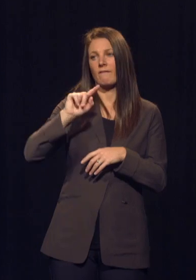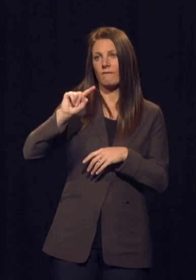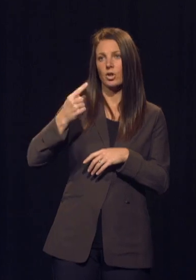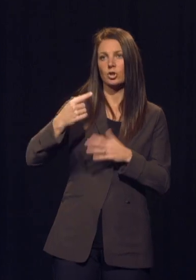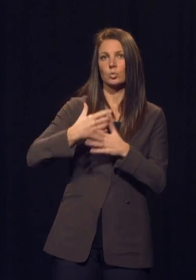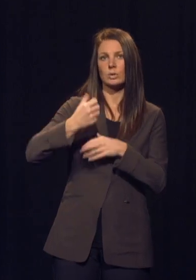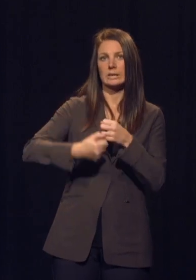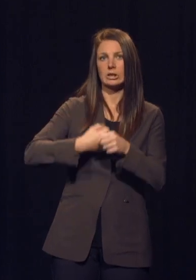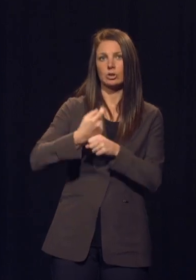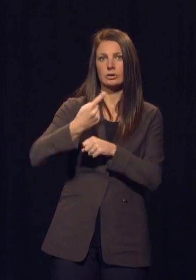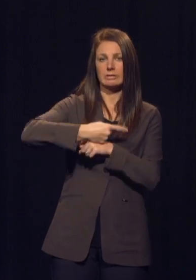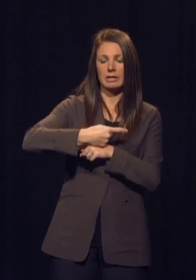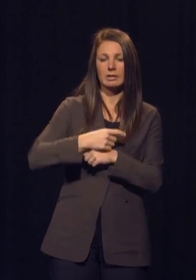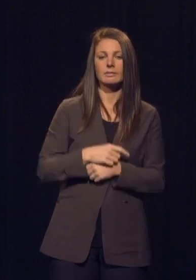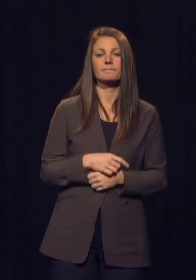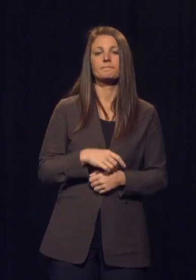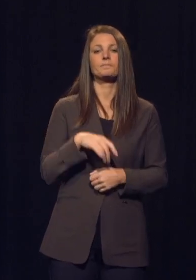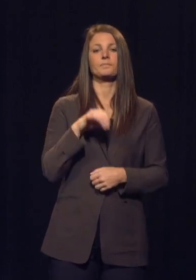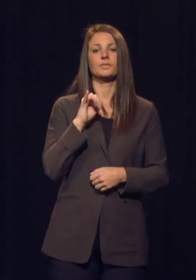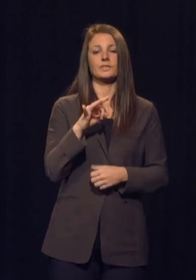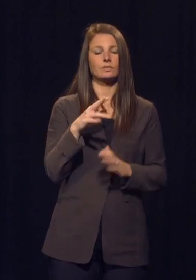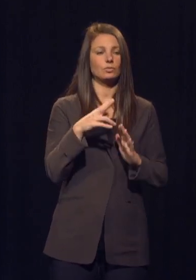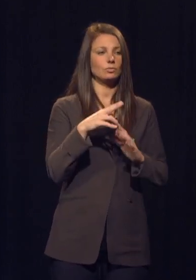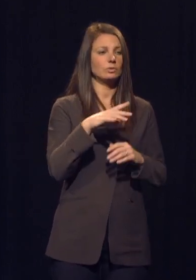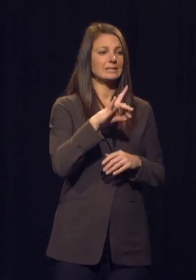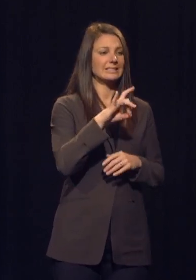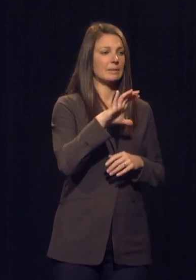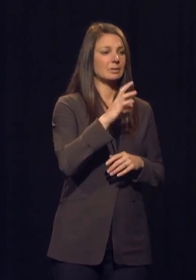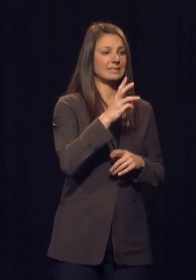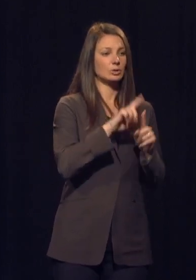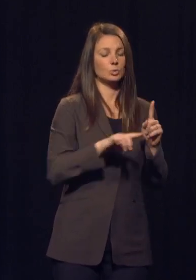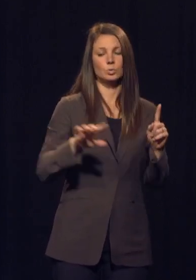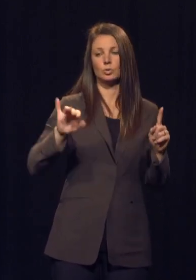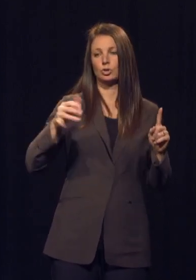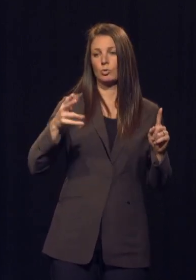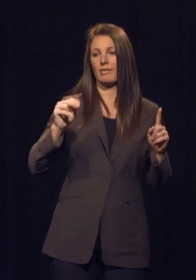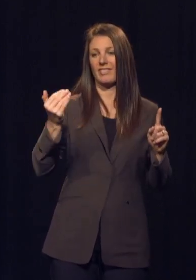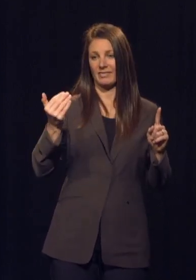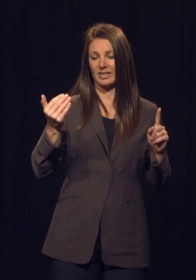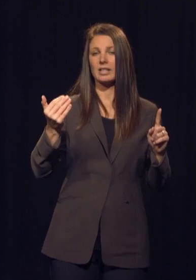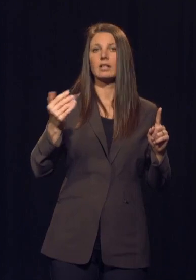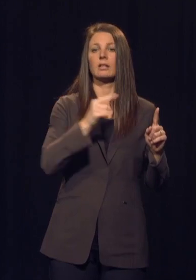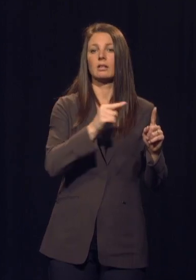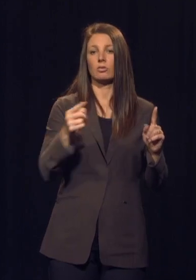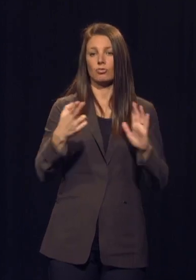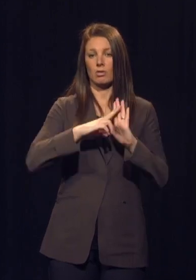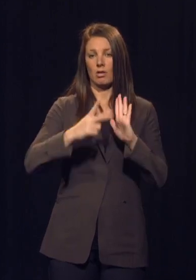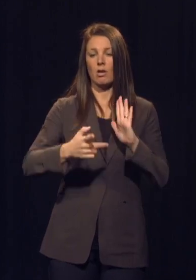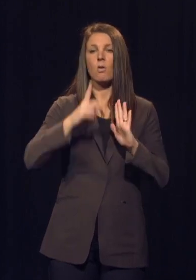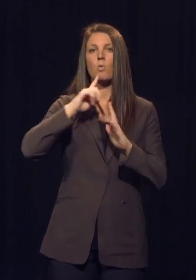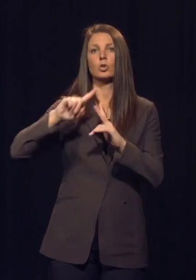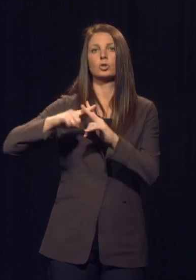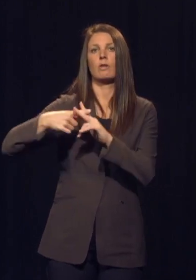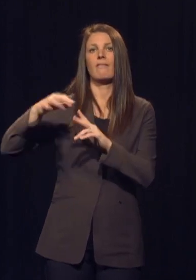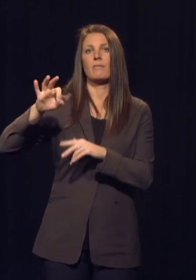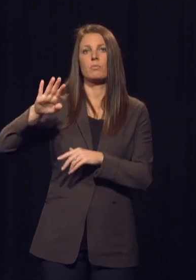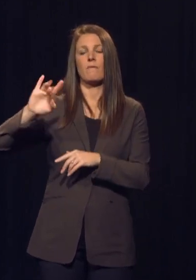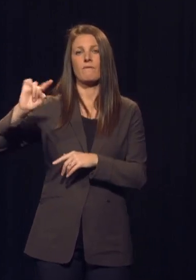Day. For those enrolling between December 16th and January 15th, coverage will begin on February